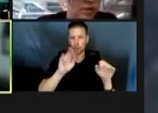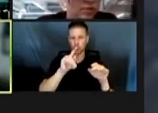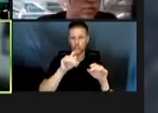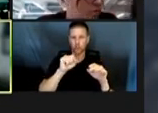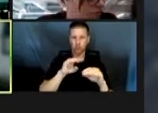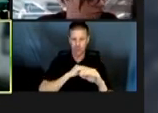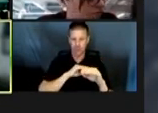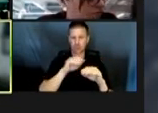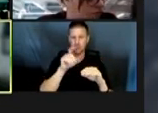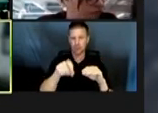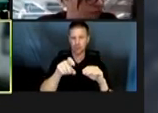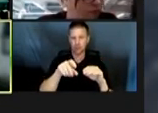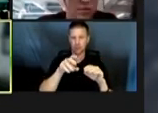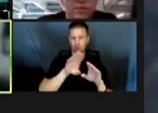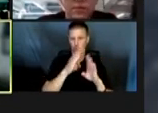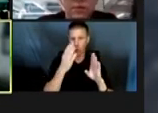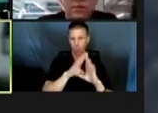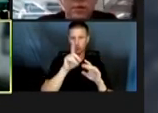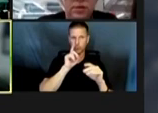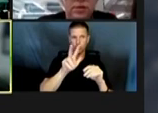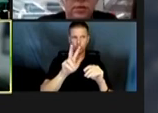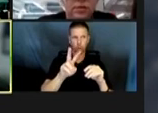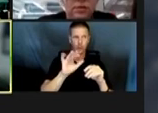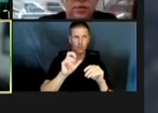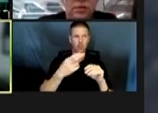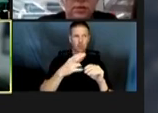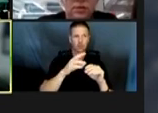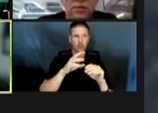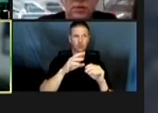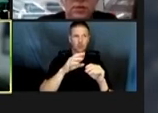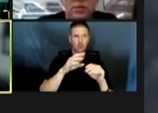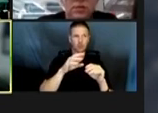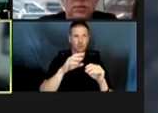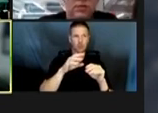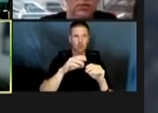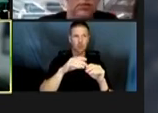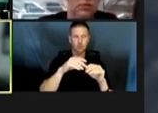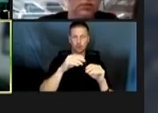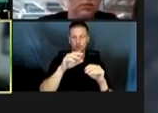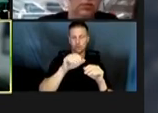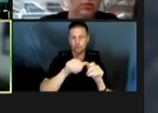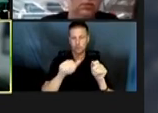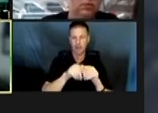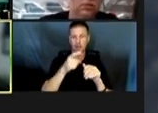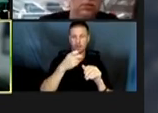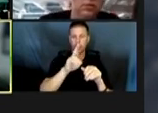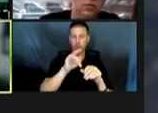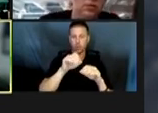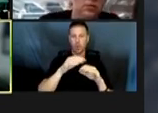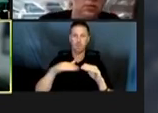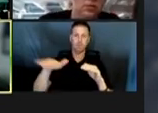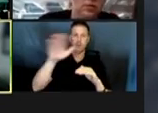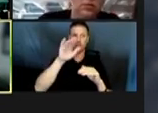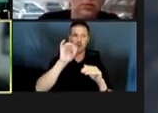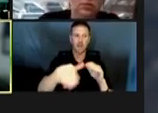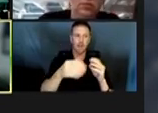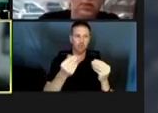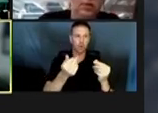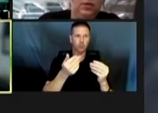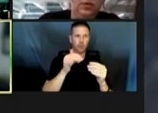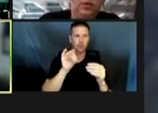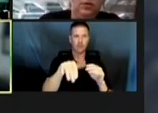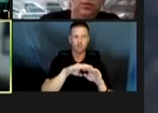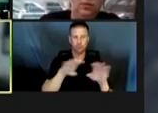usable door requirements of having a 32-inch clear opening space. And then the units above that property, above that